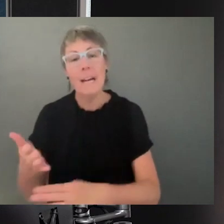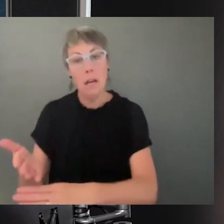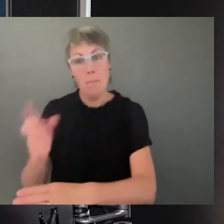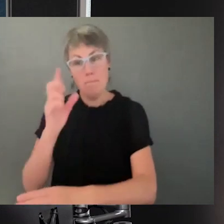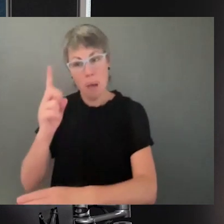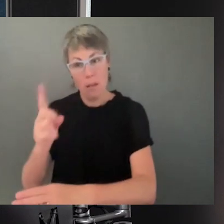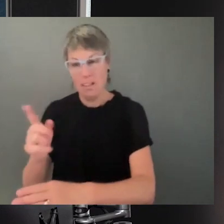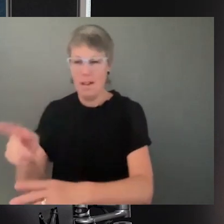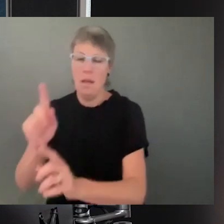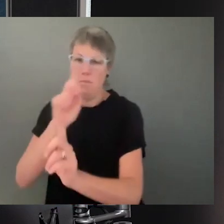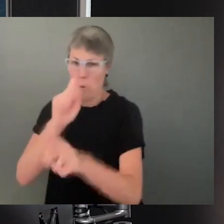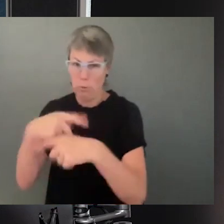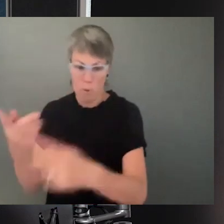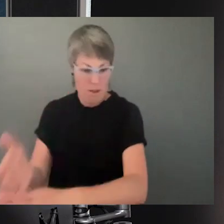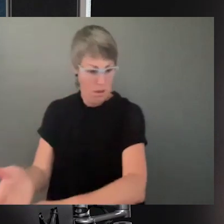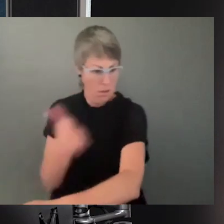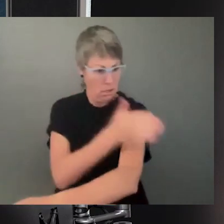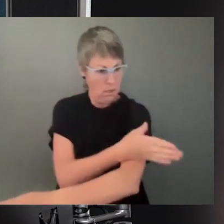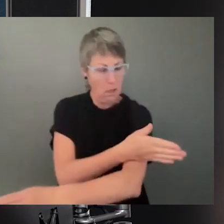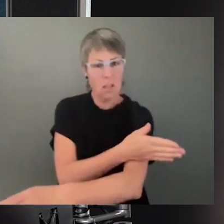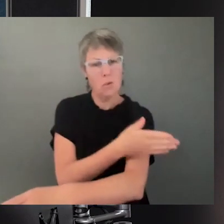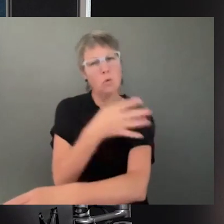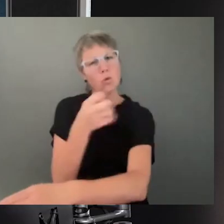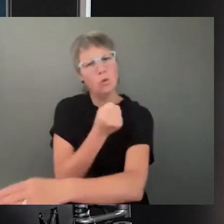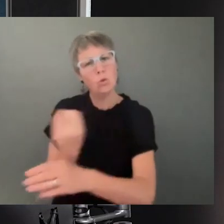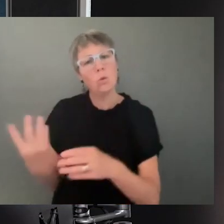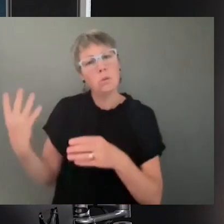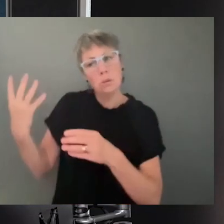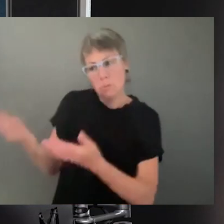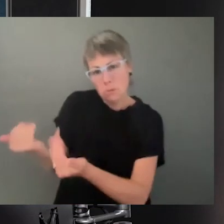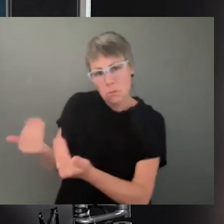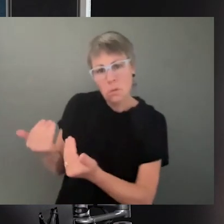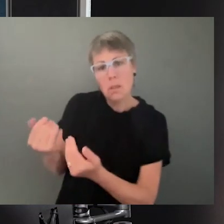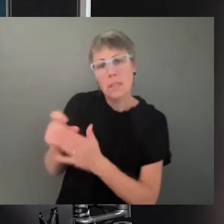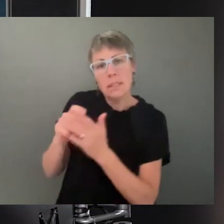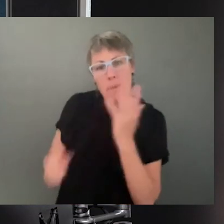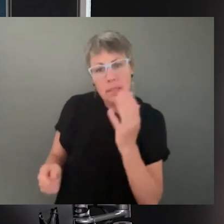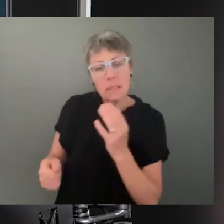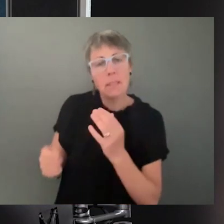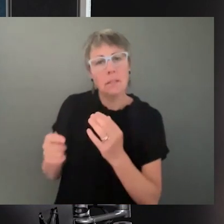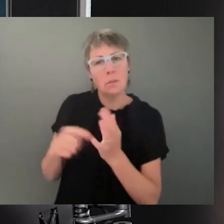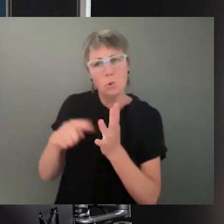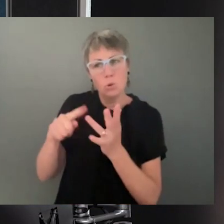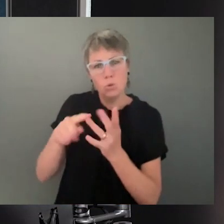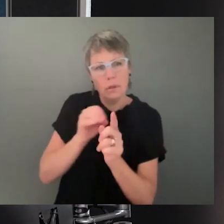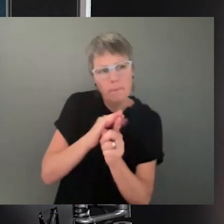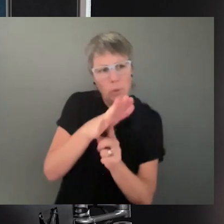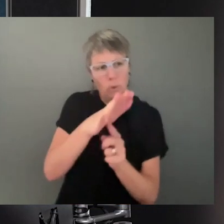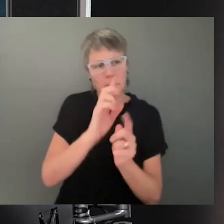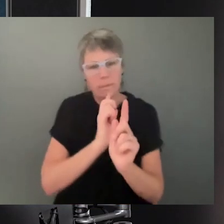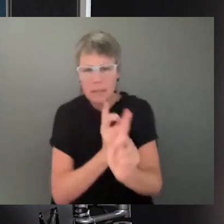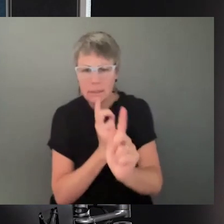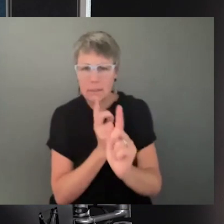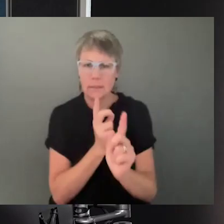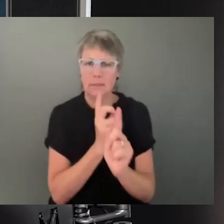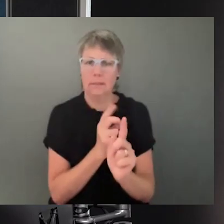not, can actually take our role and responsibility for having plans in place, learning about and understanding how our emergency